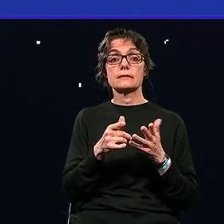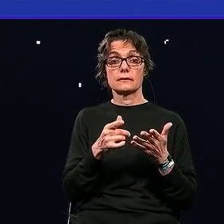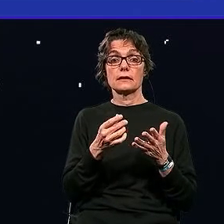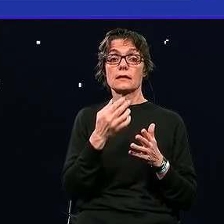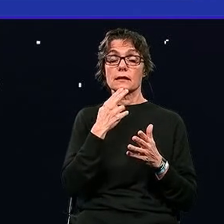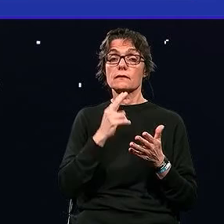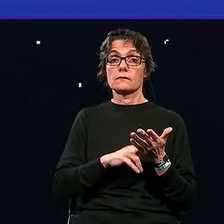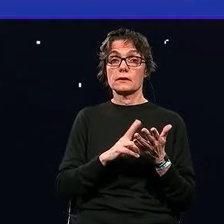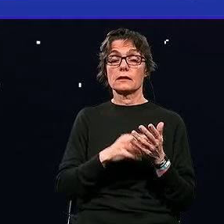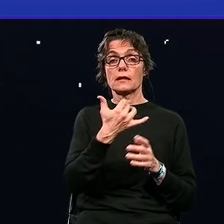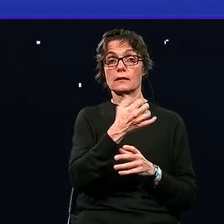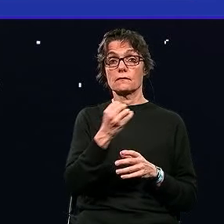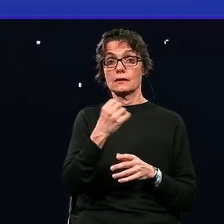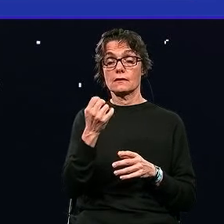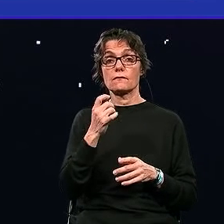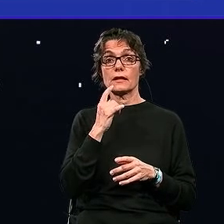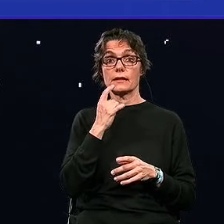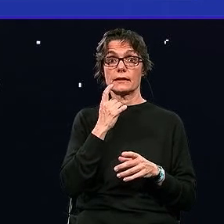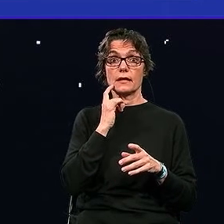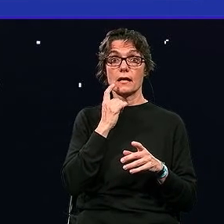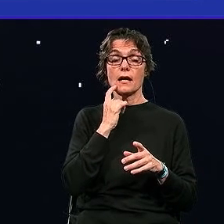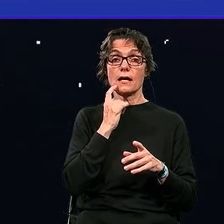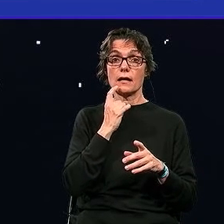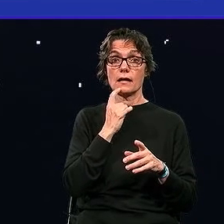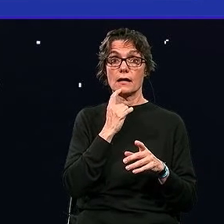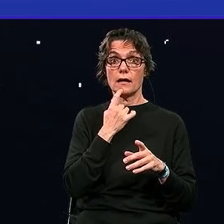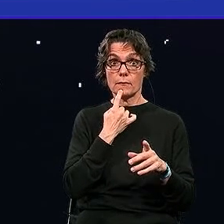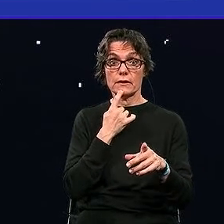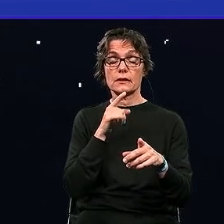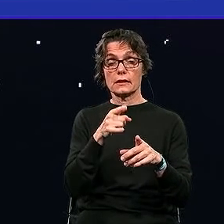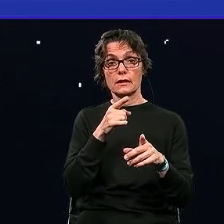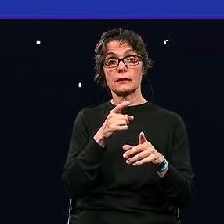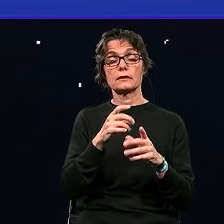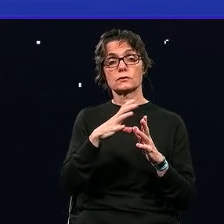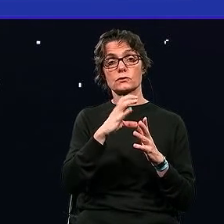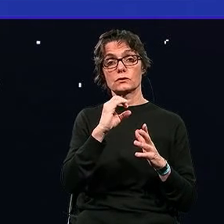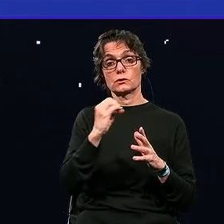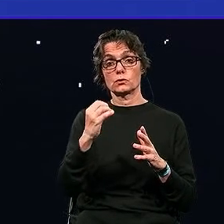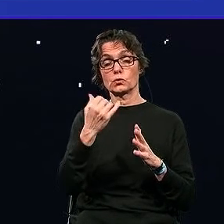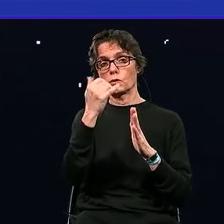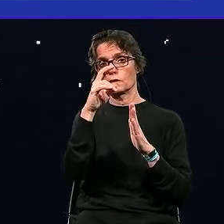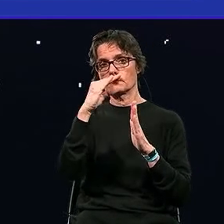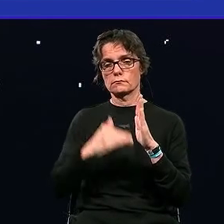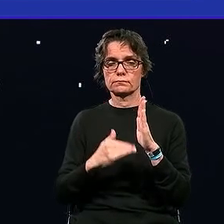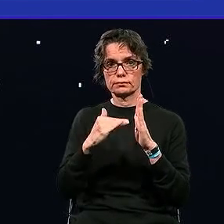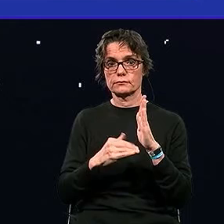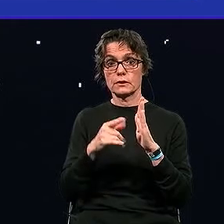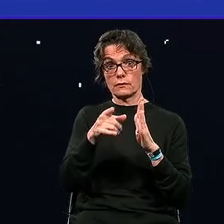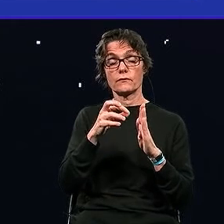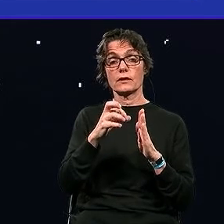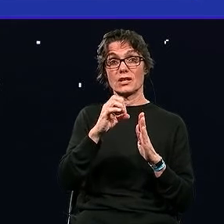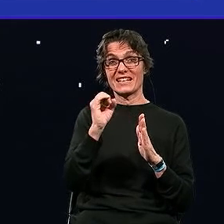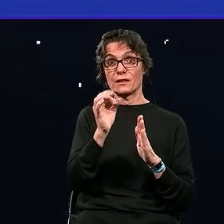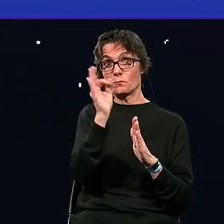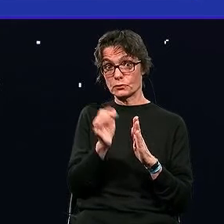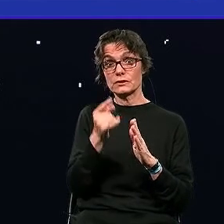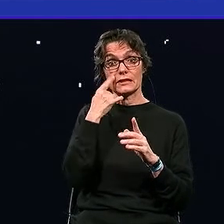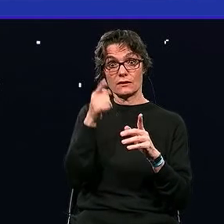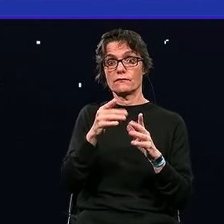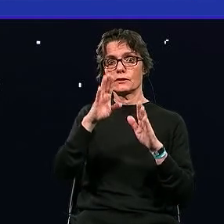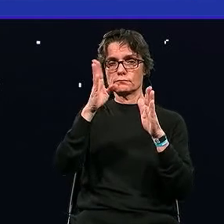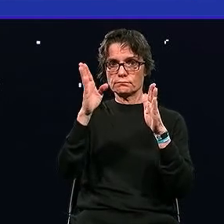2020, which was the peak of the lockdowns globally, carbon emissions were down about 18%. You can see on this chart, they